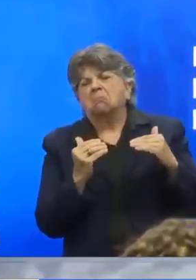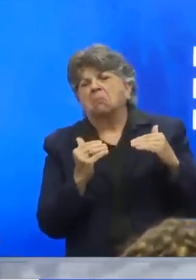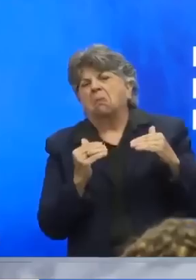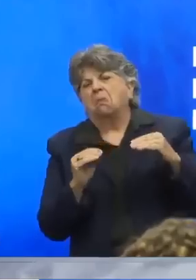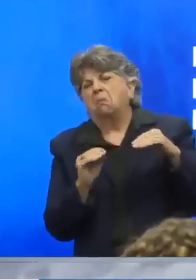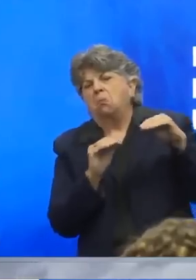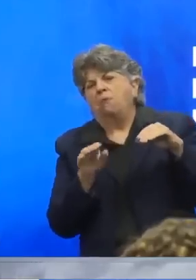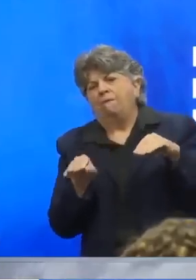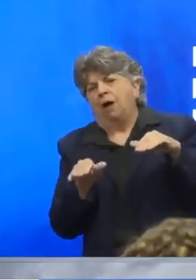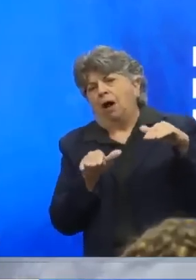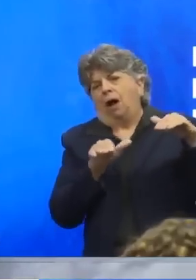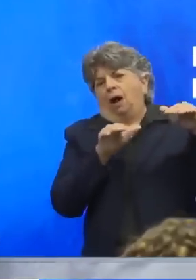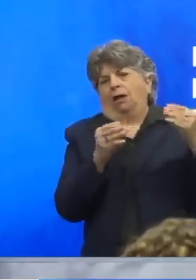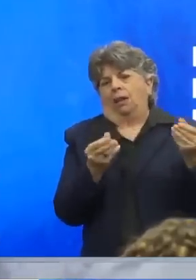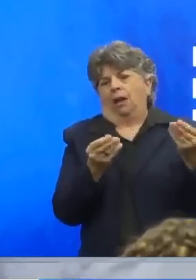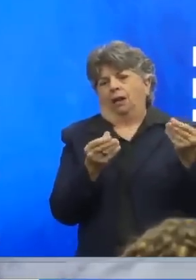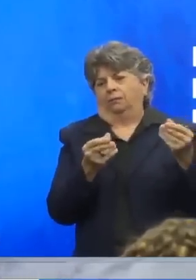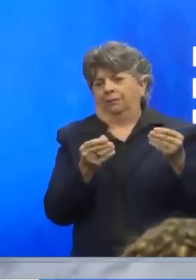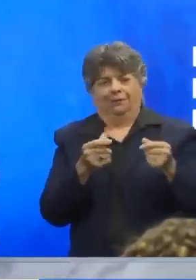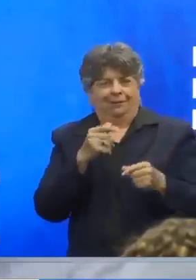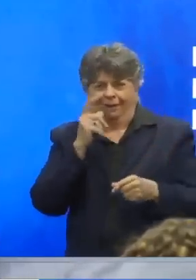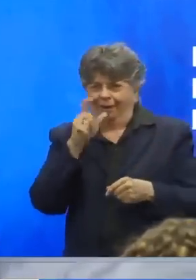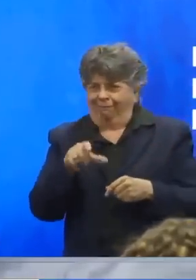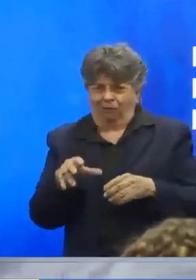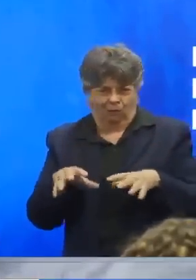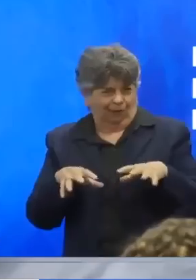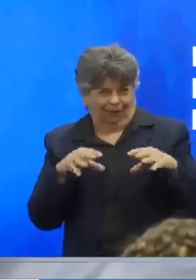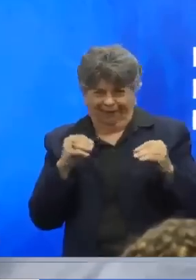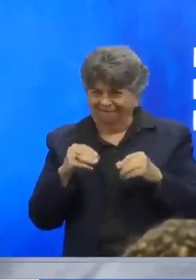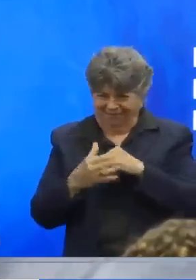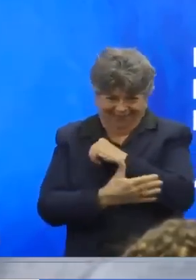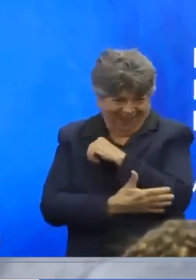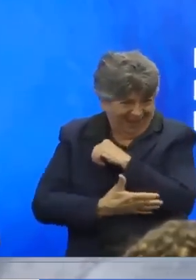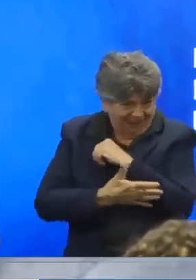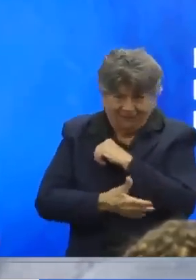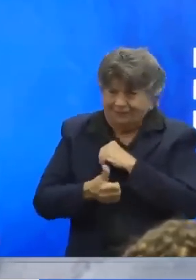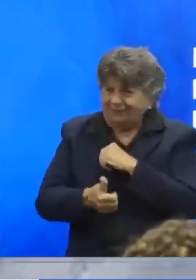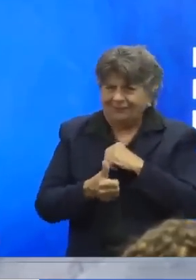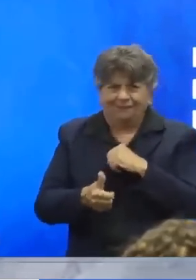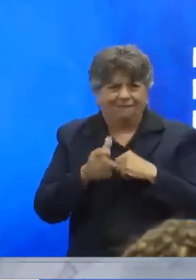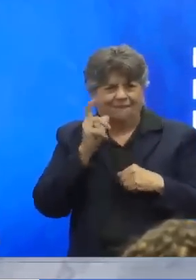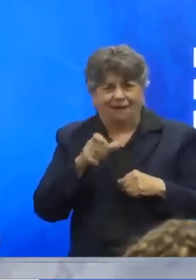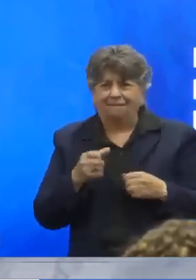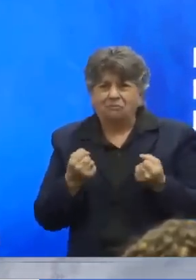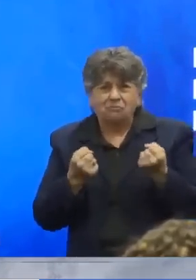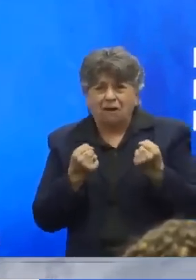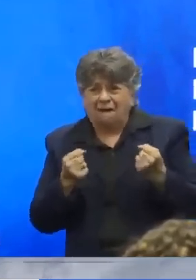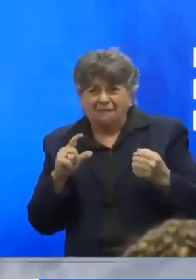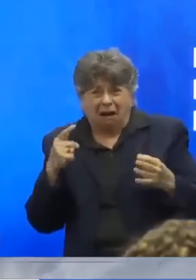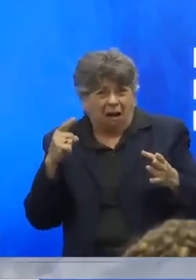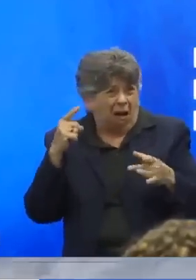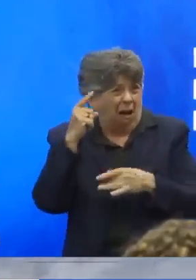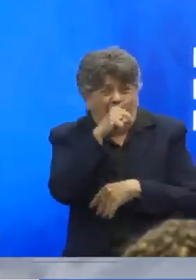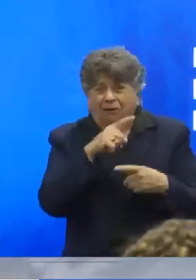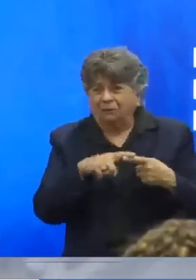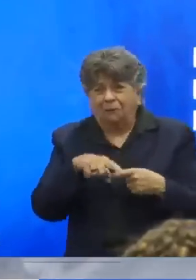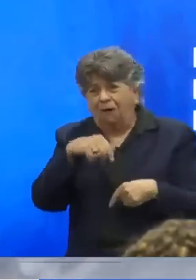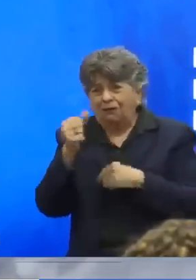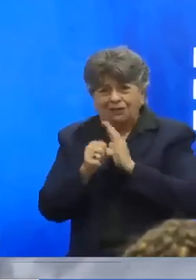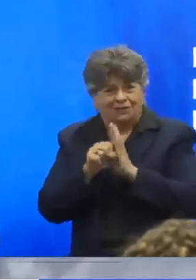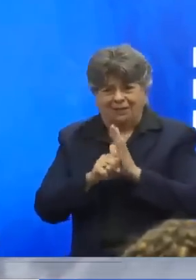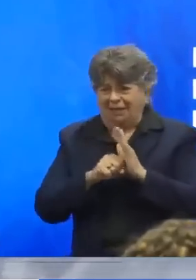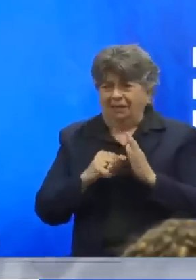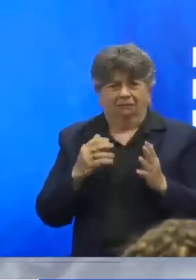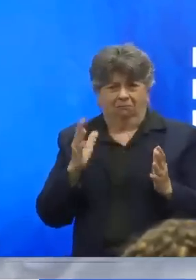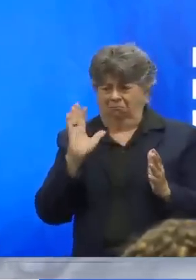you don't even need to leave your county. So you're talking about evacuating tens of miles rather than hundreds of miles. That also